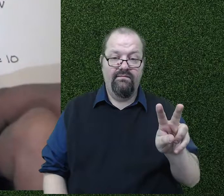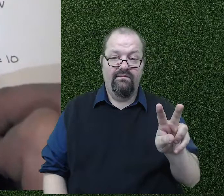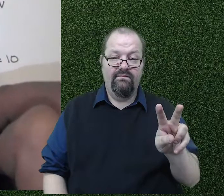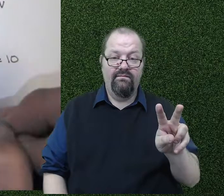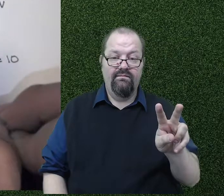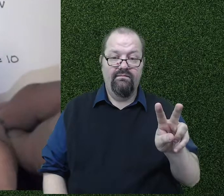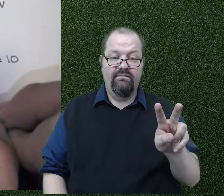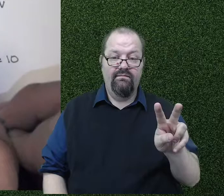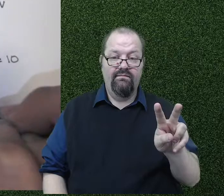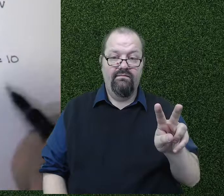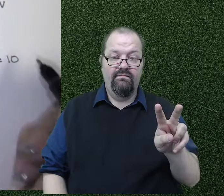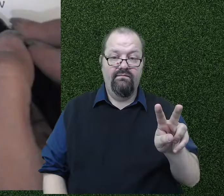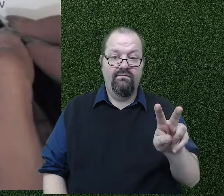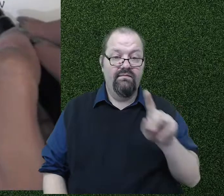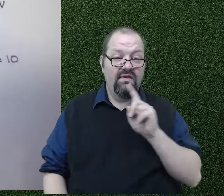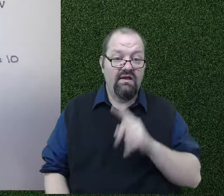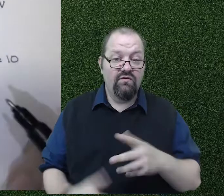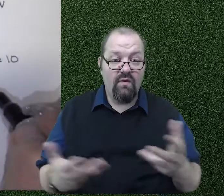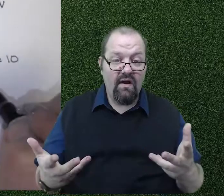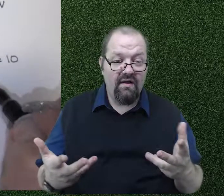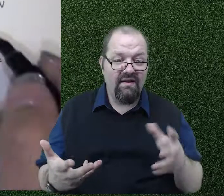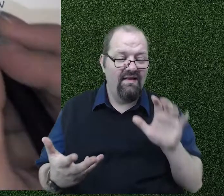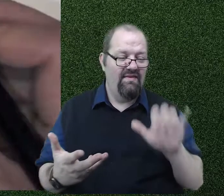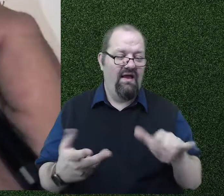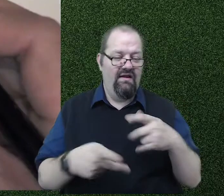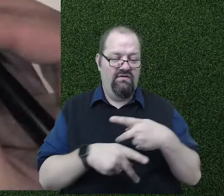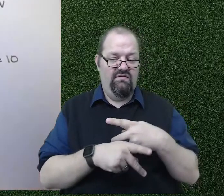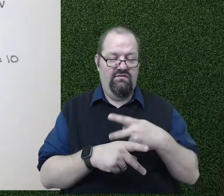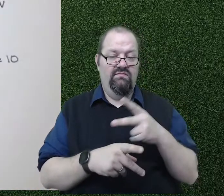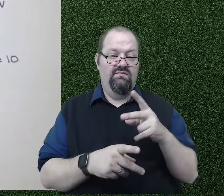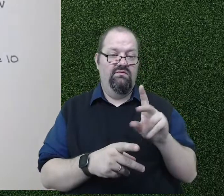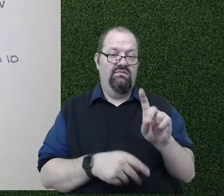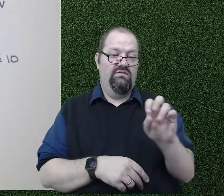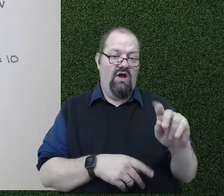onto v is this dot product, which was 30.